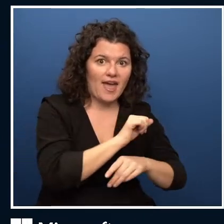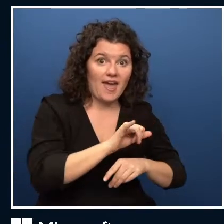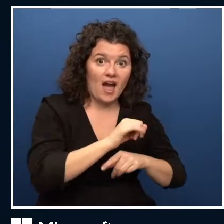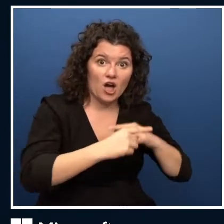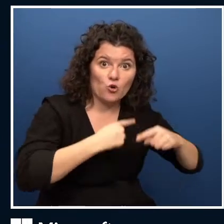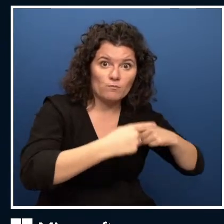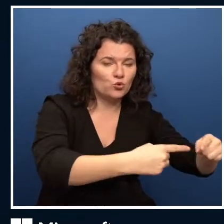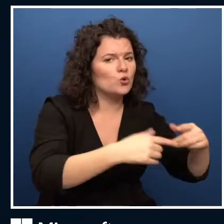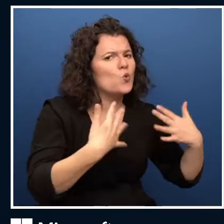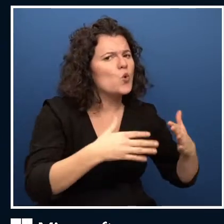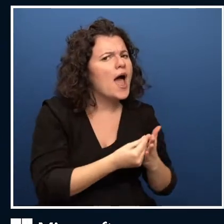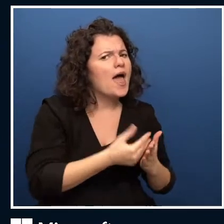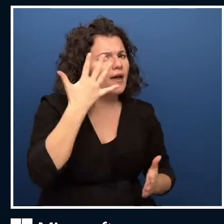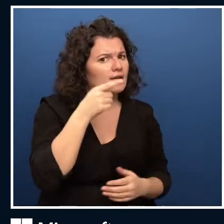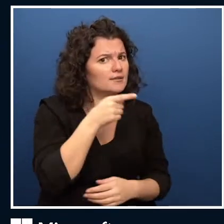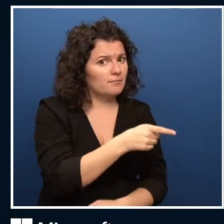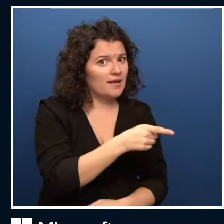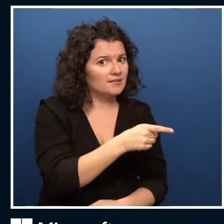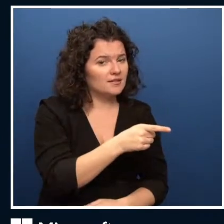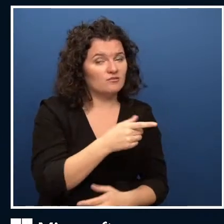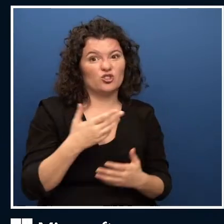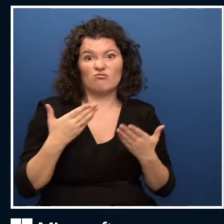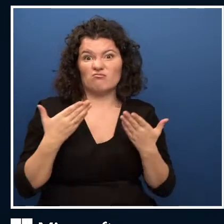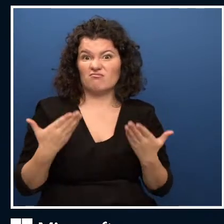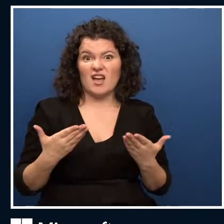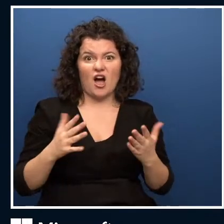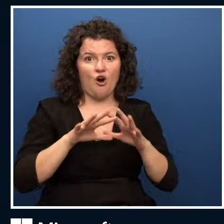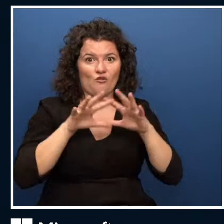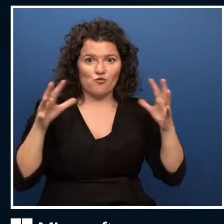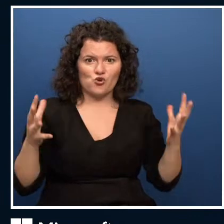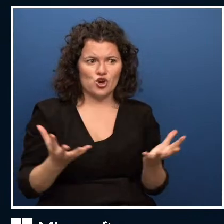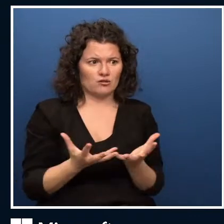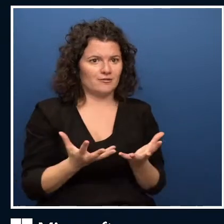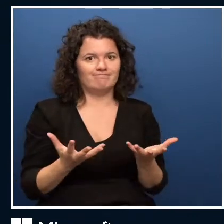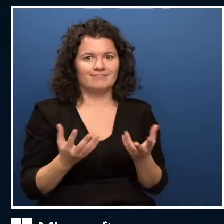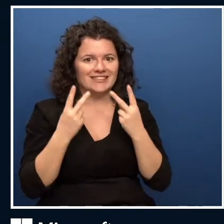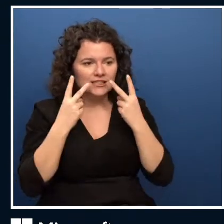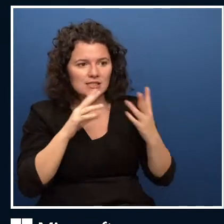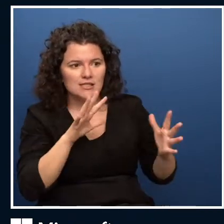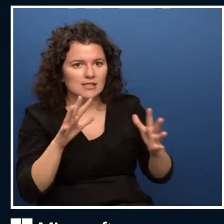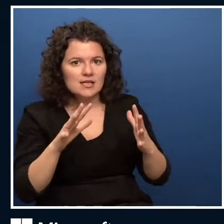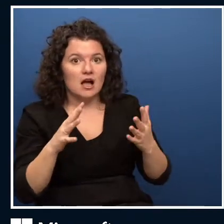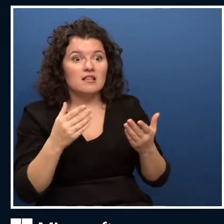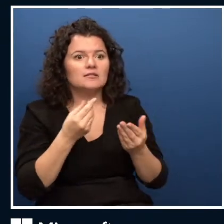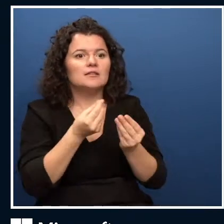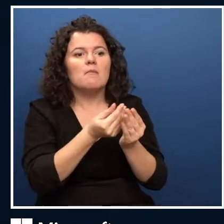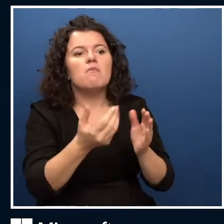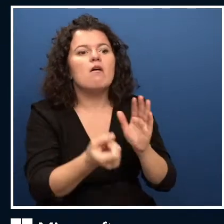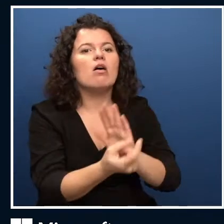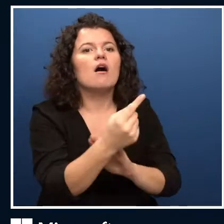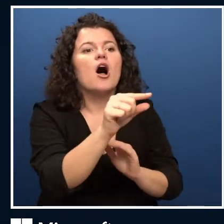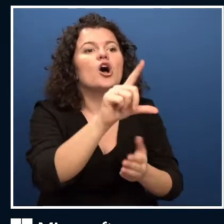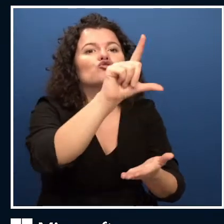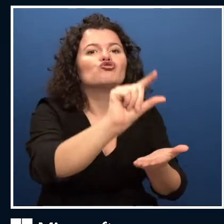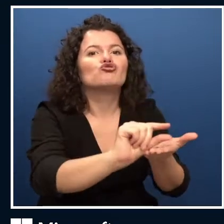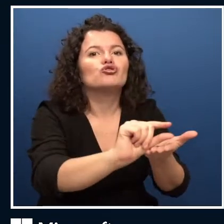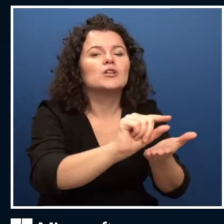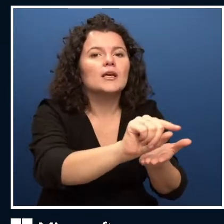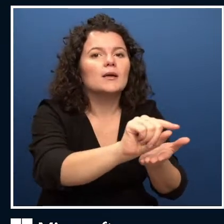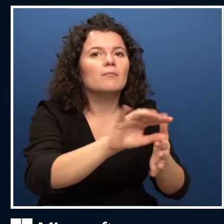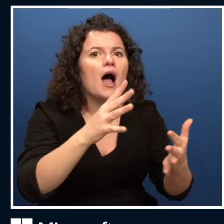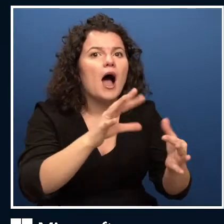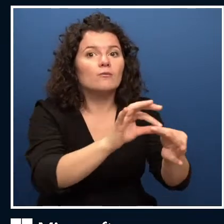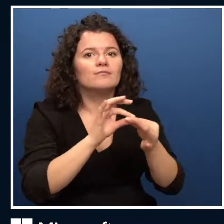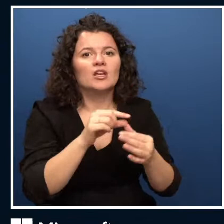where we have a lot of cheap content. For example, it's easily to use GPT-3 to